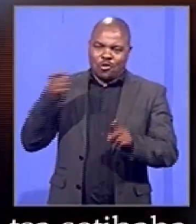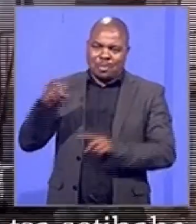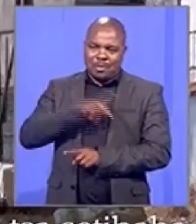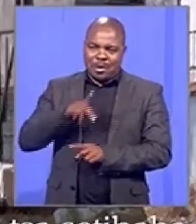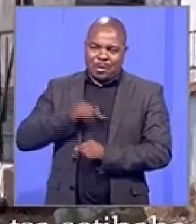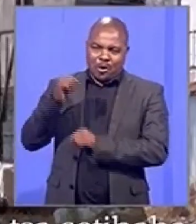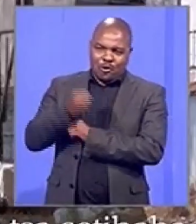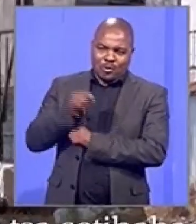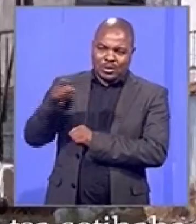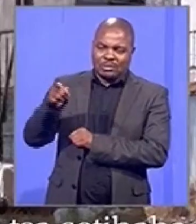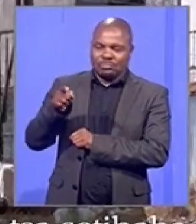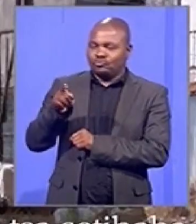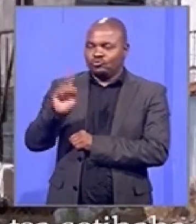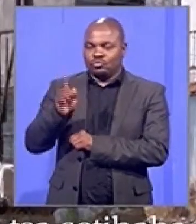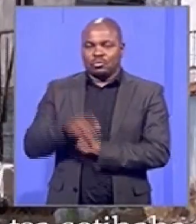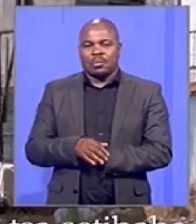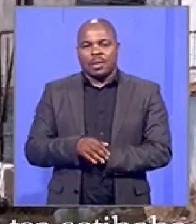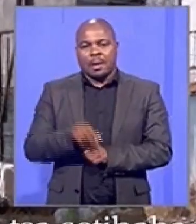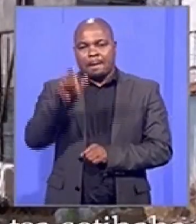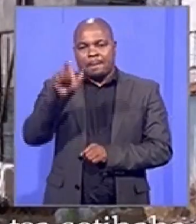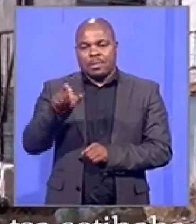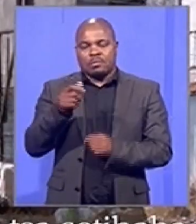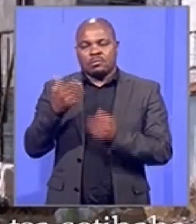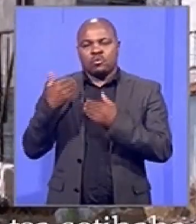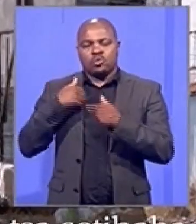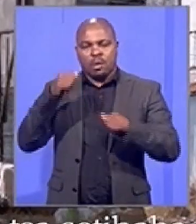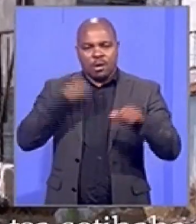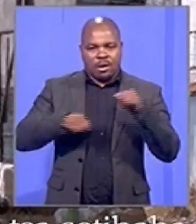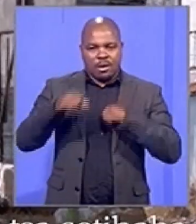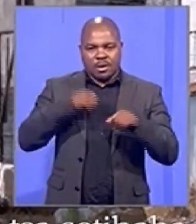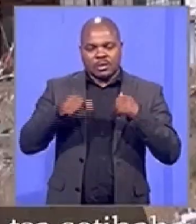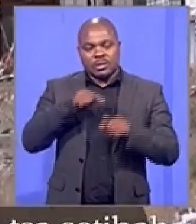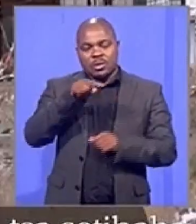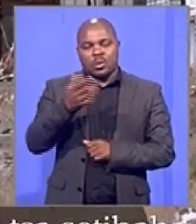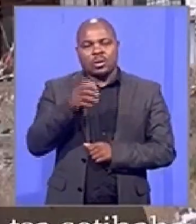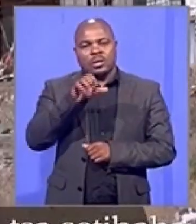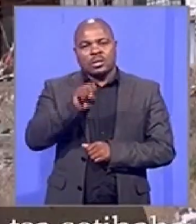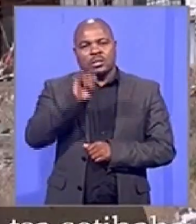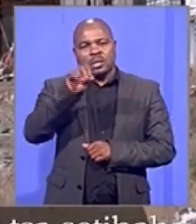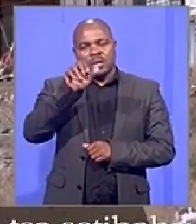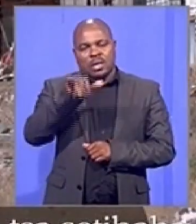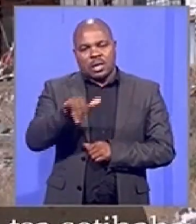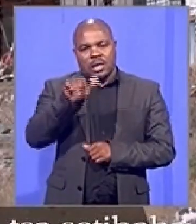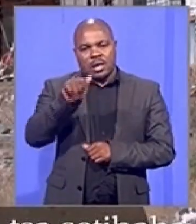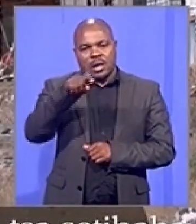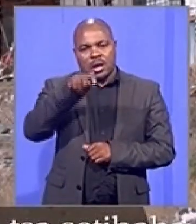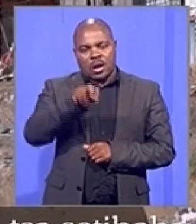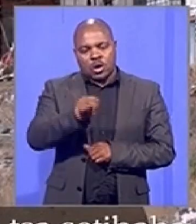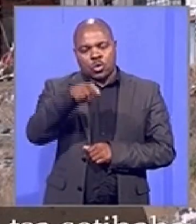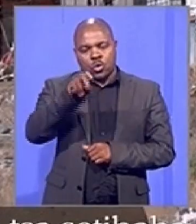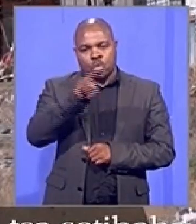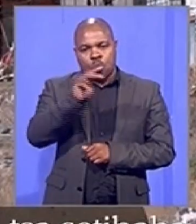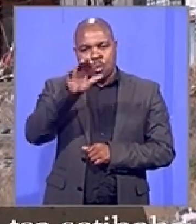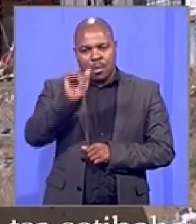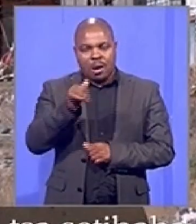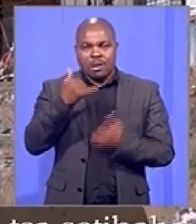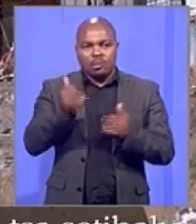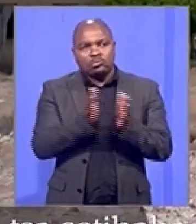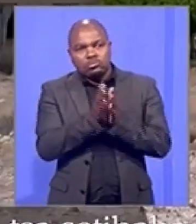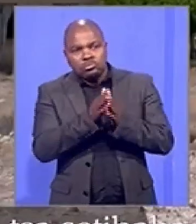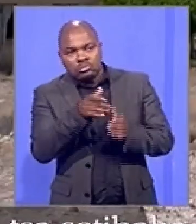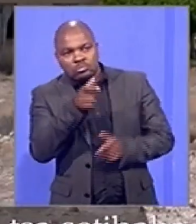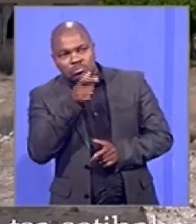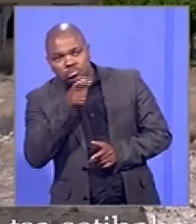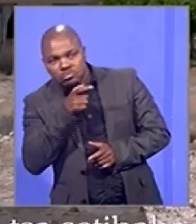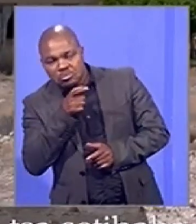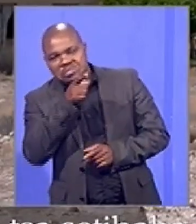Tonakgolo. Athe motsamaisi ya tshwereng se maratswana mmasepaleng wa Seyanquma ha a fumaneha ho hlahisa maikutlo. Thabiso Khadebe,